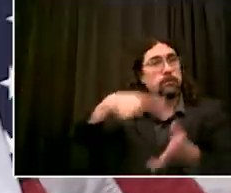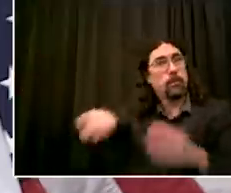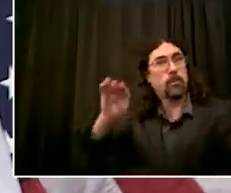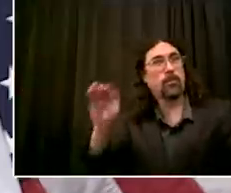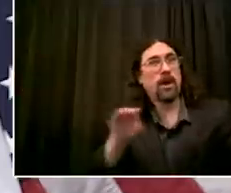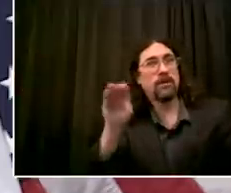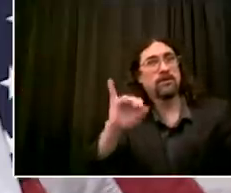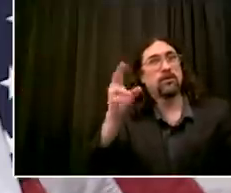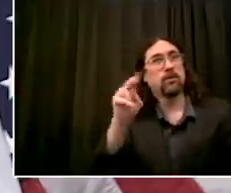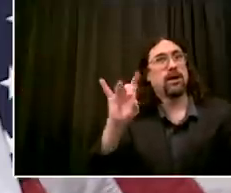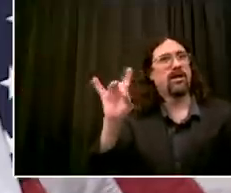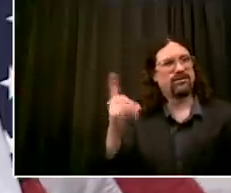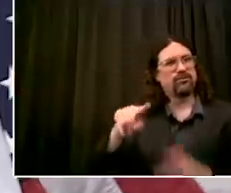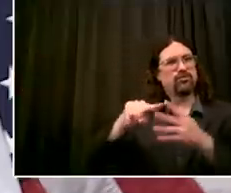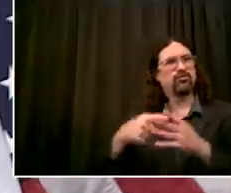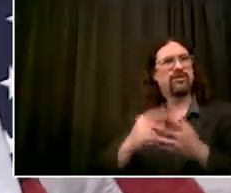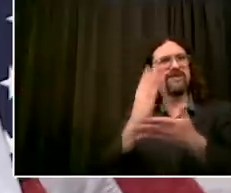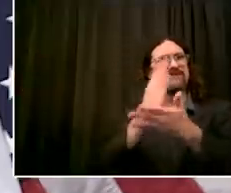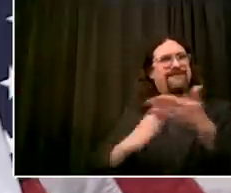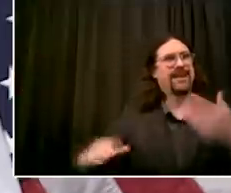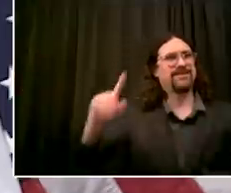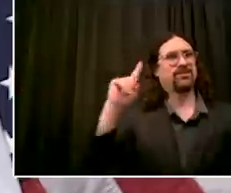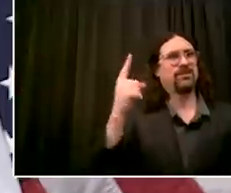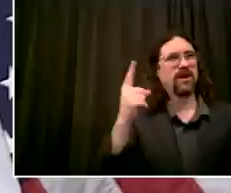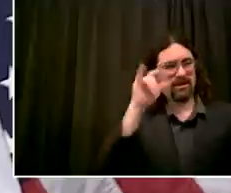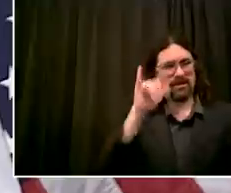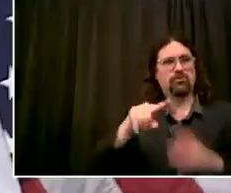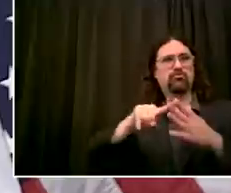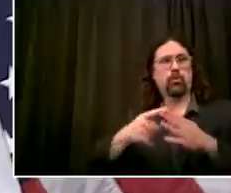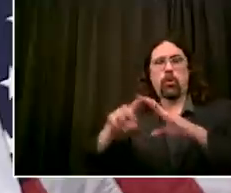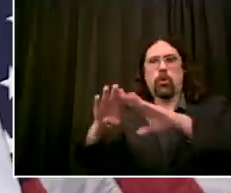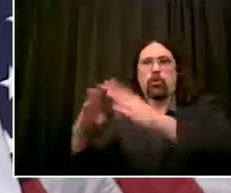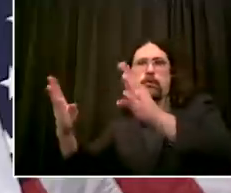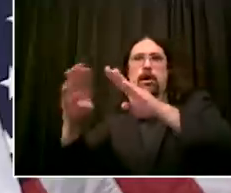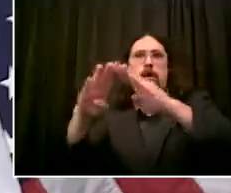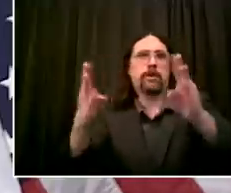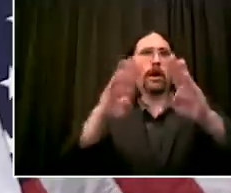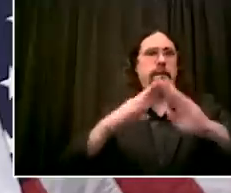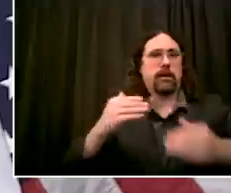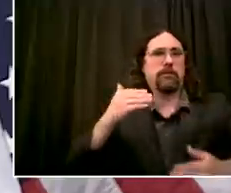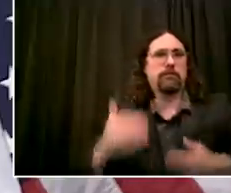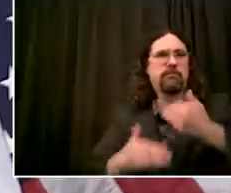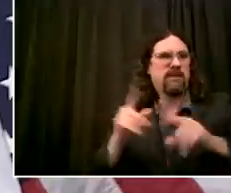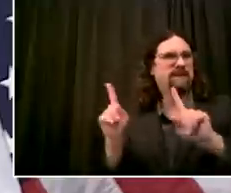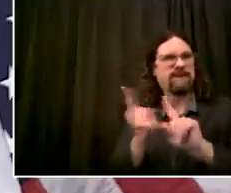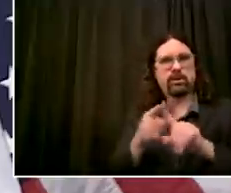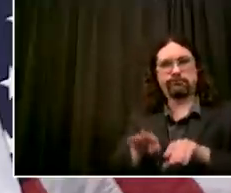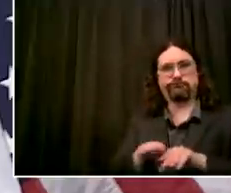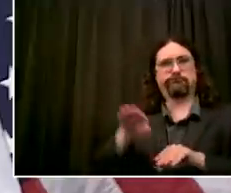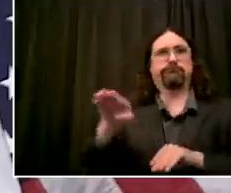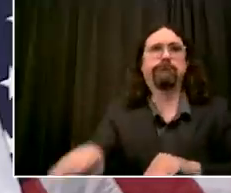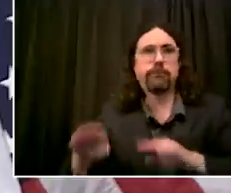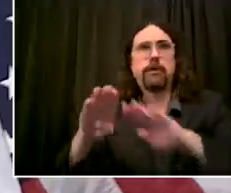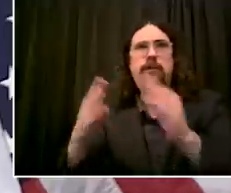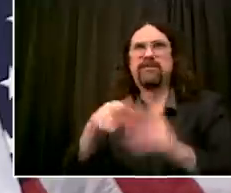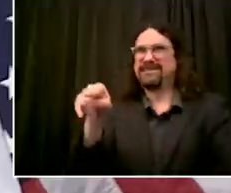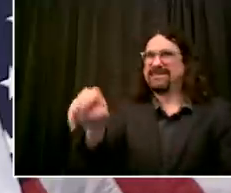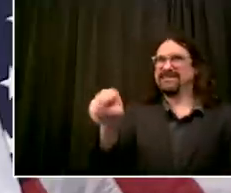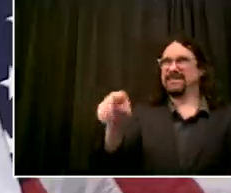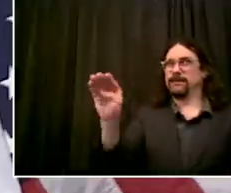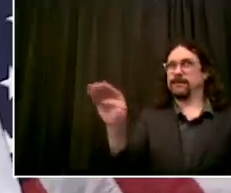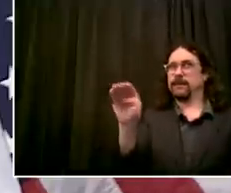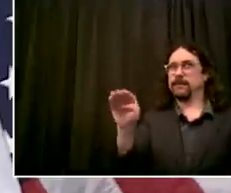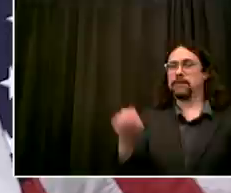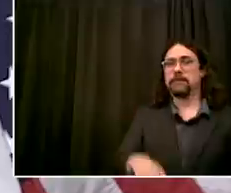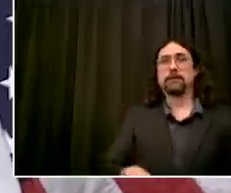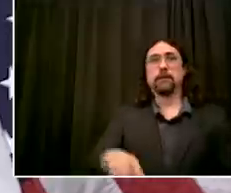place tonight. I anticipate keeping all of them in place throughout the week. We'll look at that carefully. We might make some adjustments along the way. I do want to